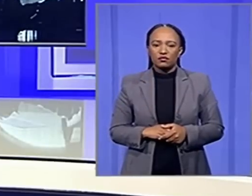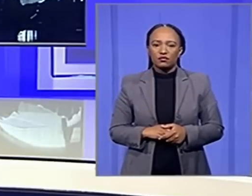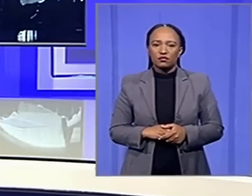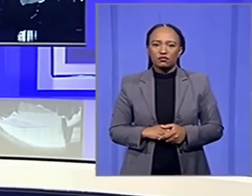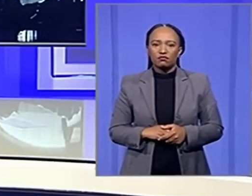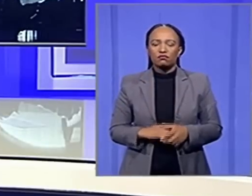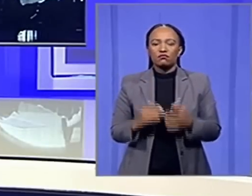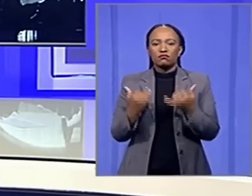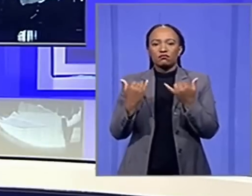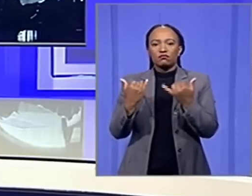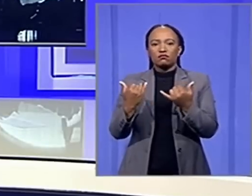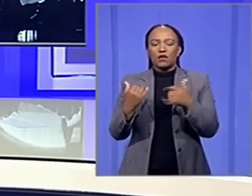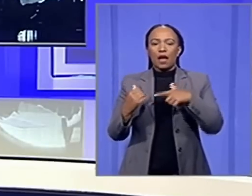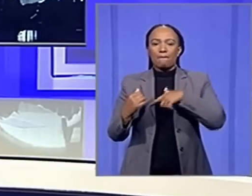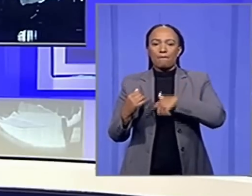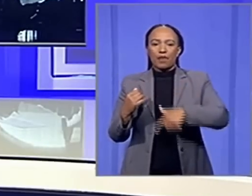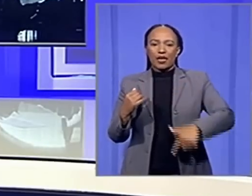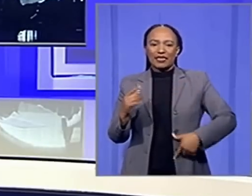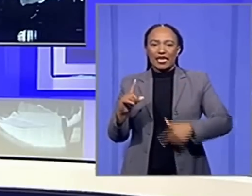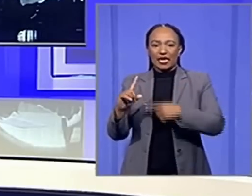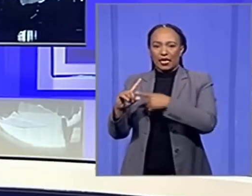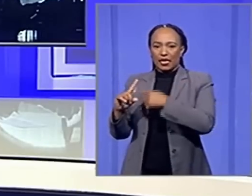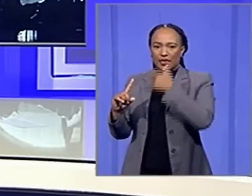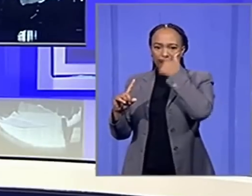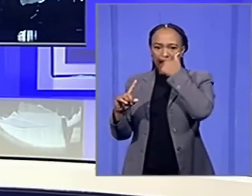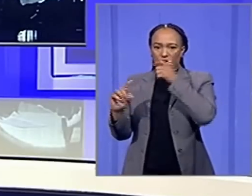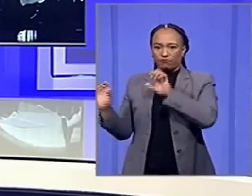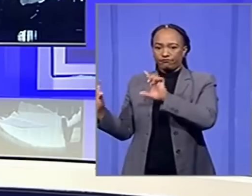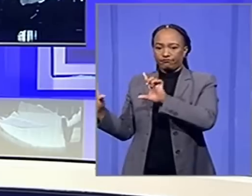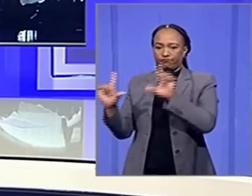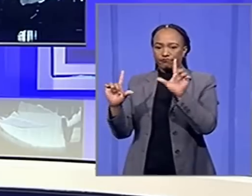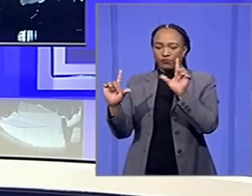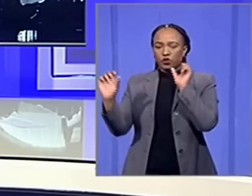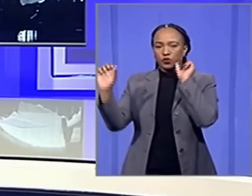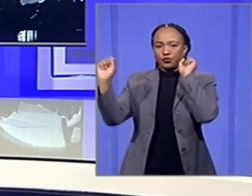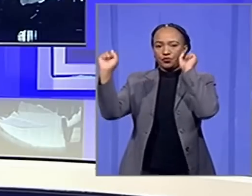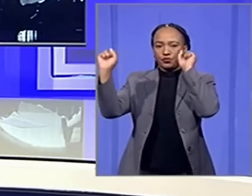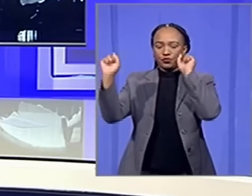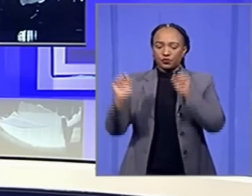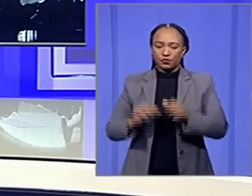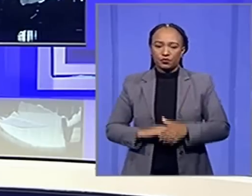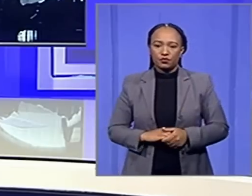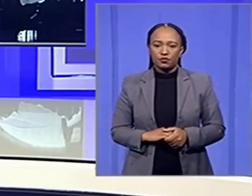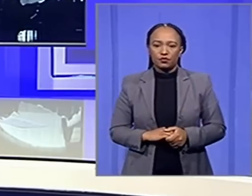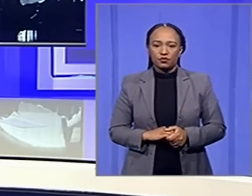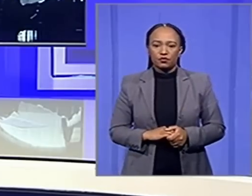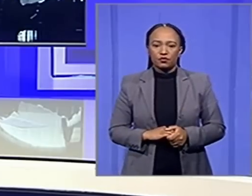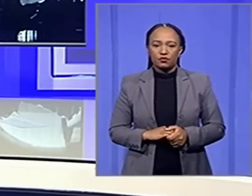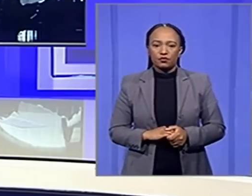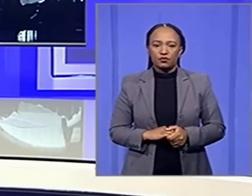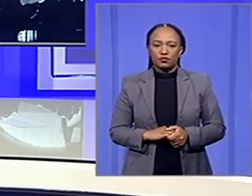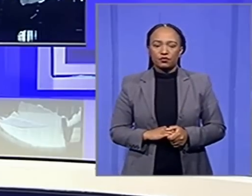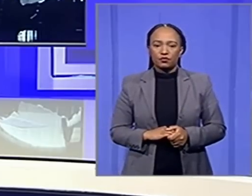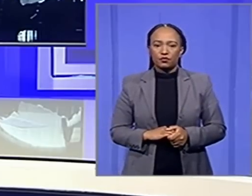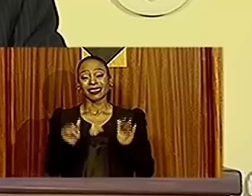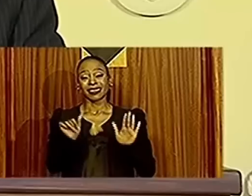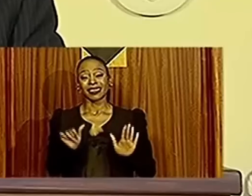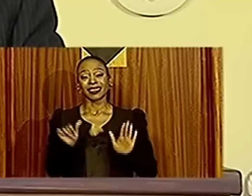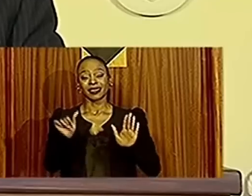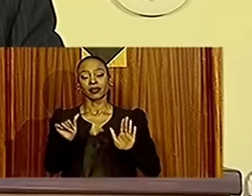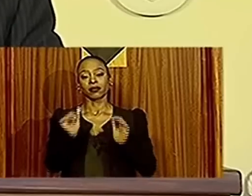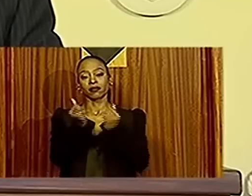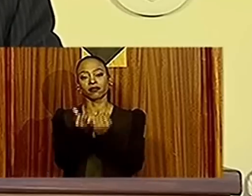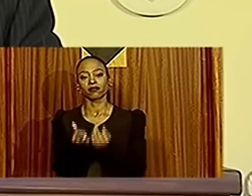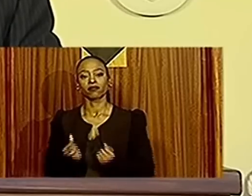Me a jwale re fetela ho mo president Cyril Ramaphosa ho neelana ka puo ya hae. This sixth democratic